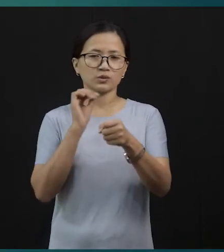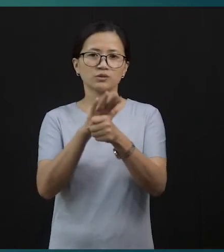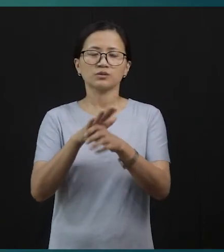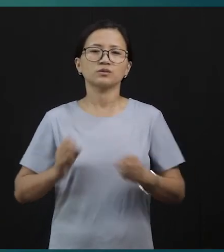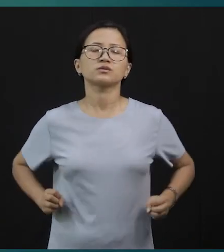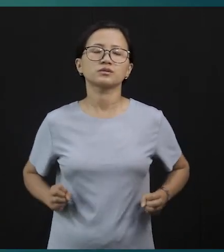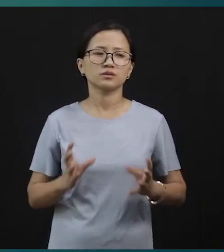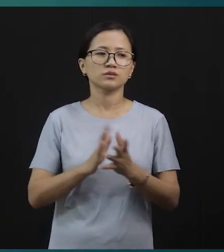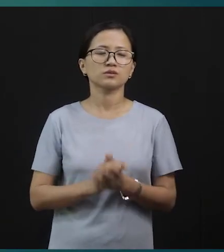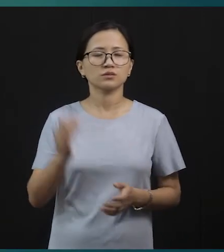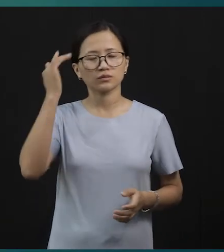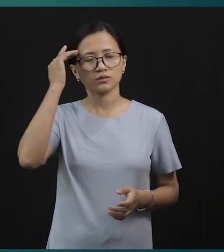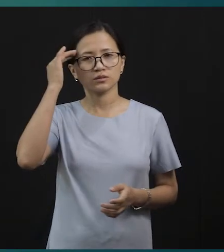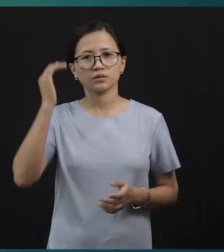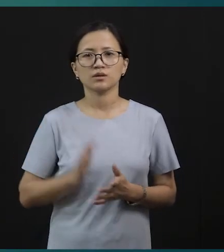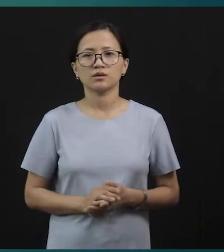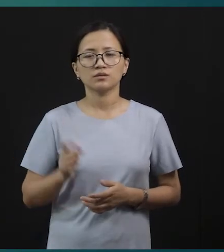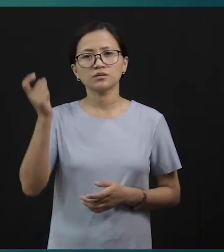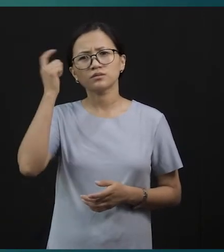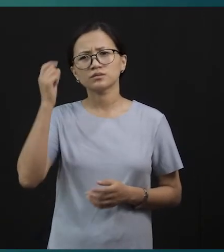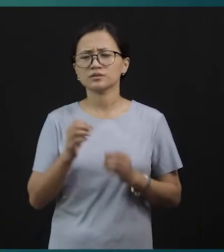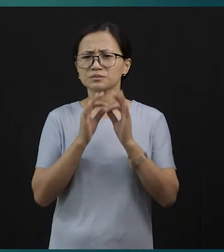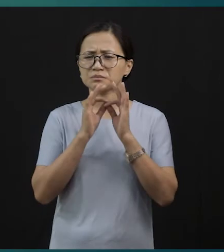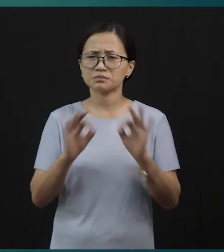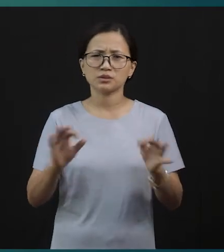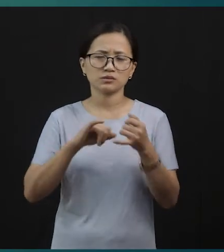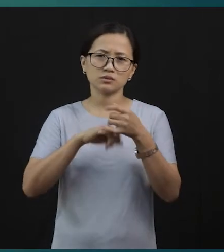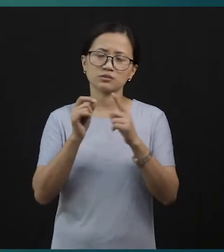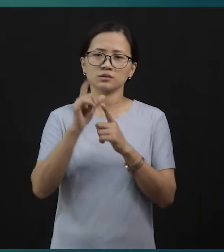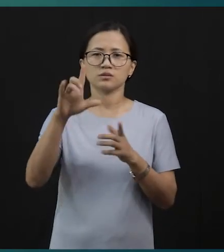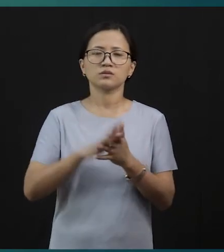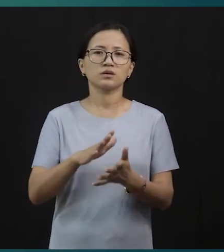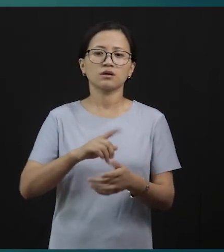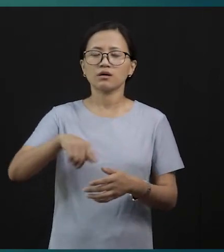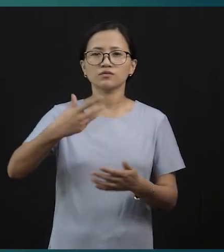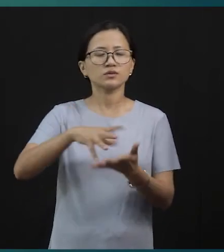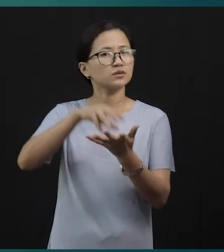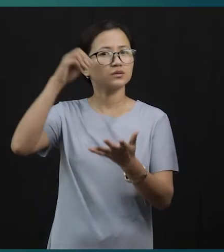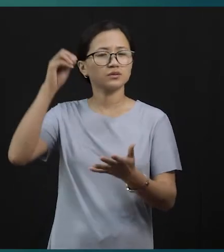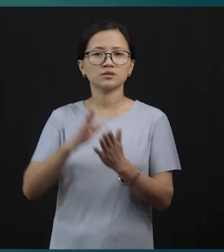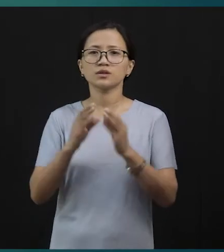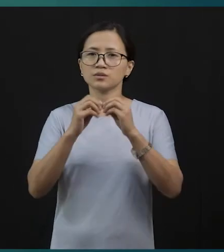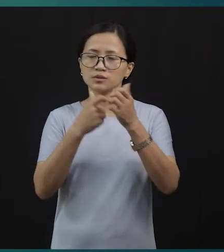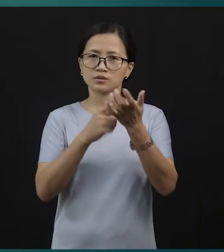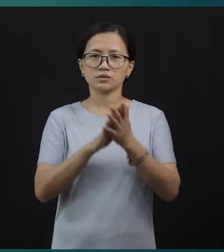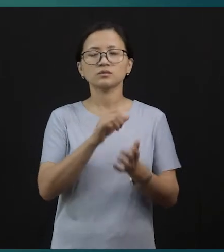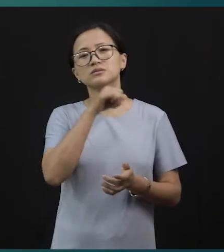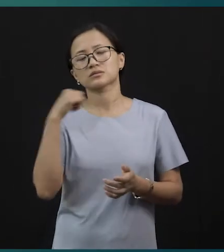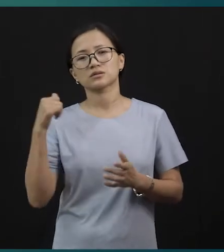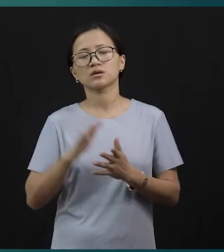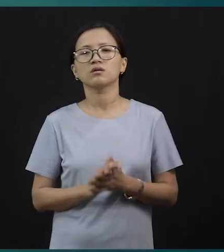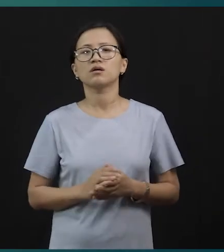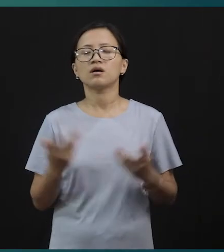may be thinking that there is nothing special with letterboxes, but after learning the story of Bartholomew Dias and how